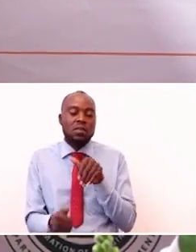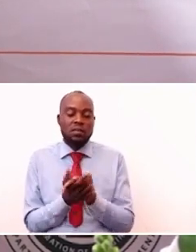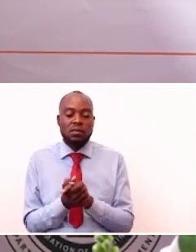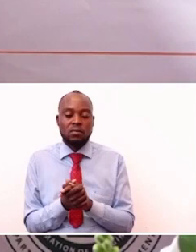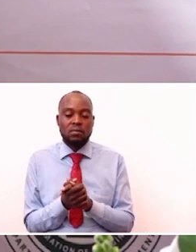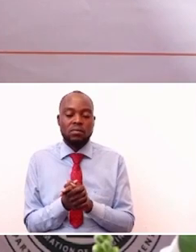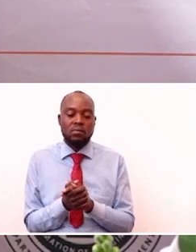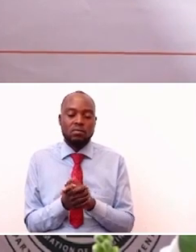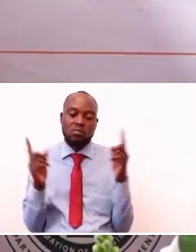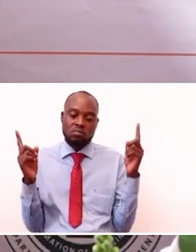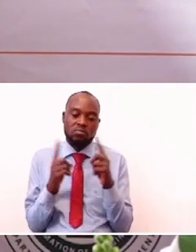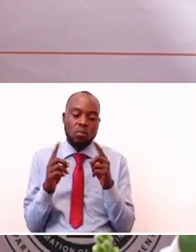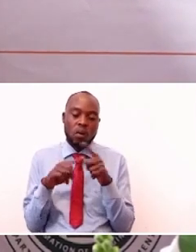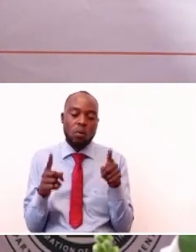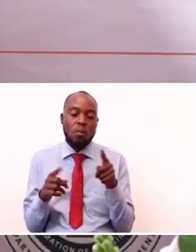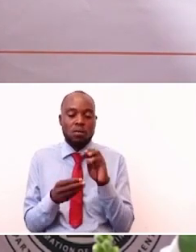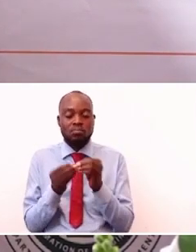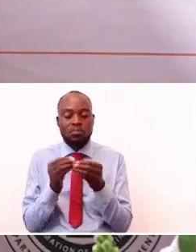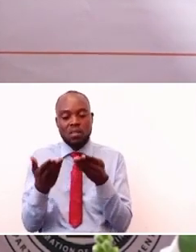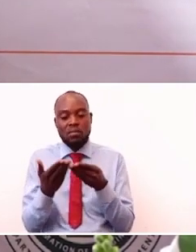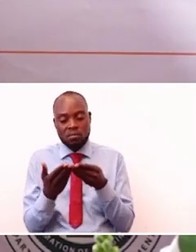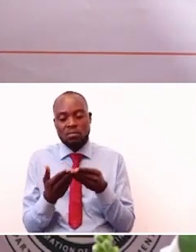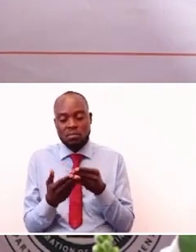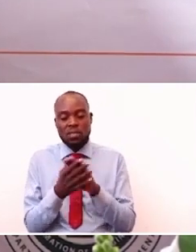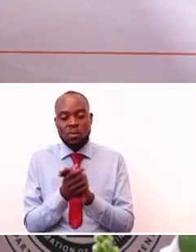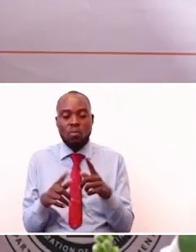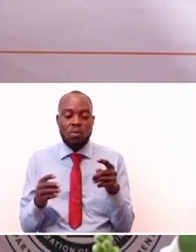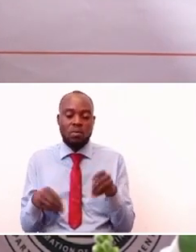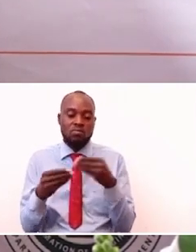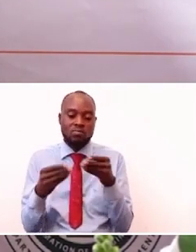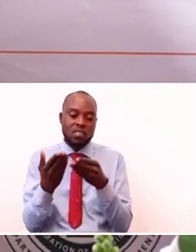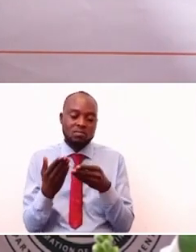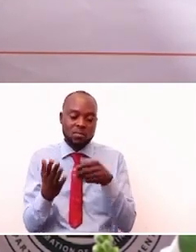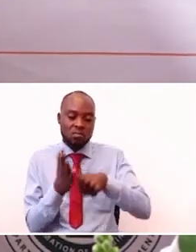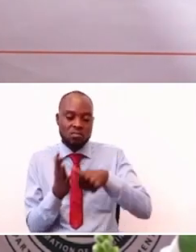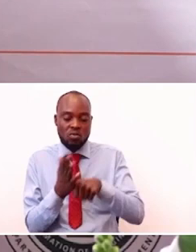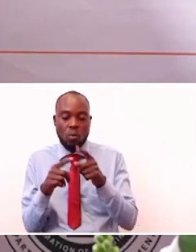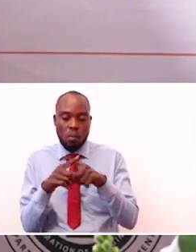approach a bank or to access a bank or to even access loans and funding.